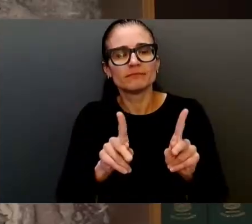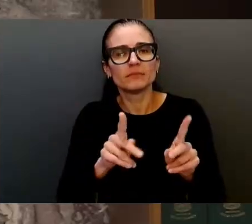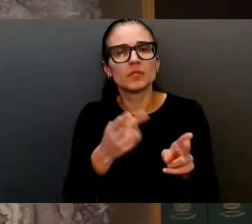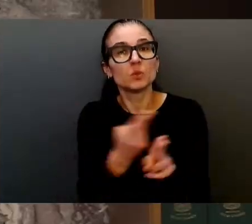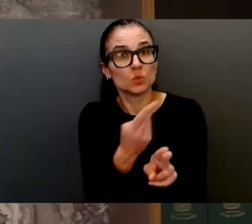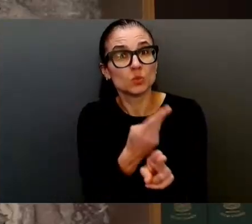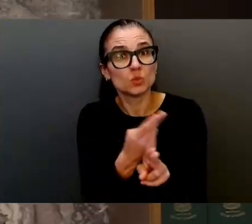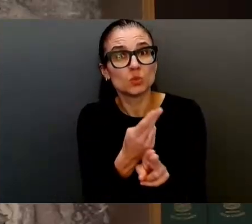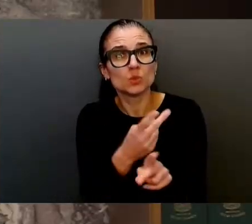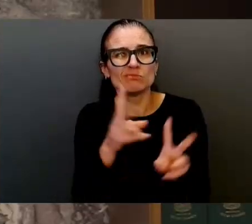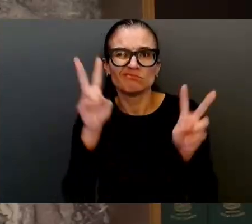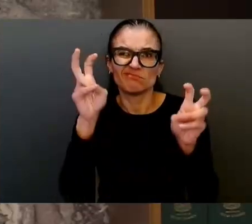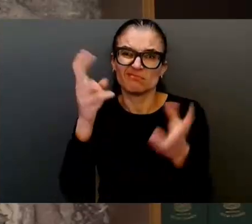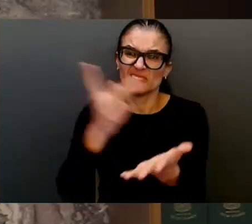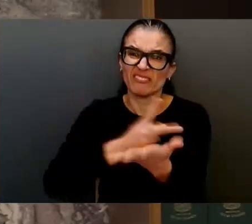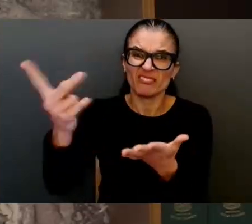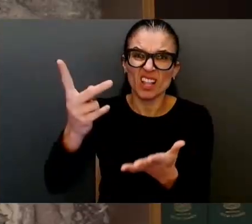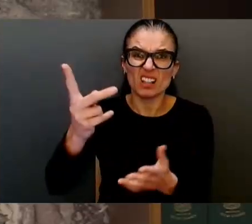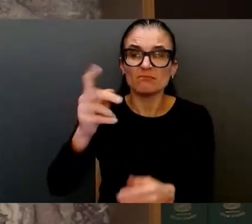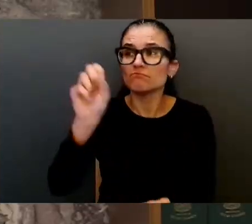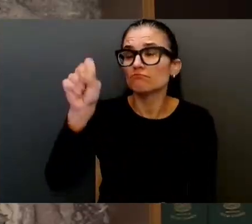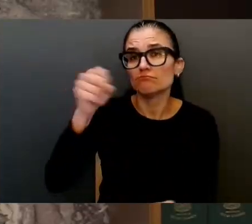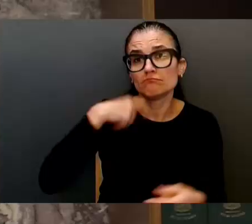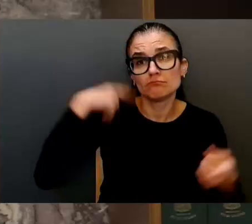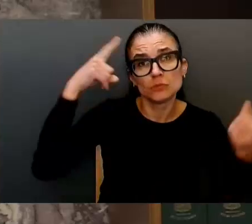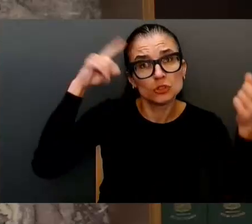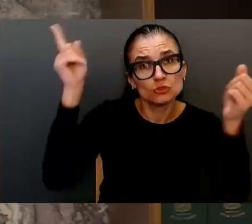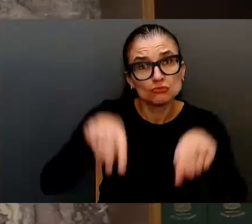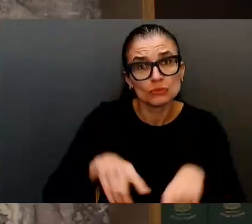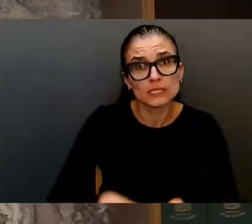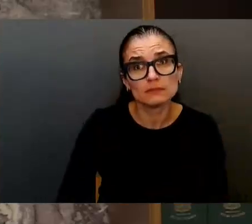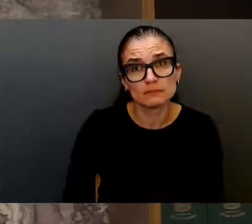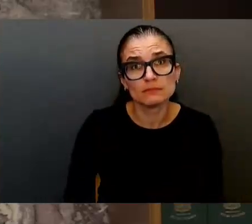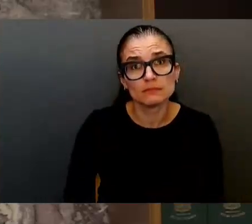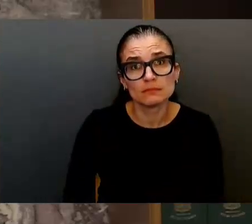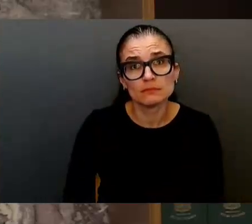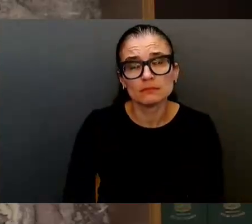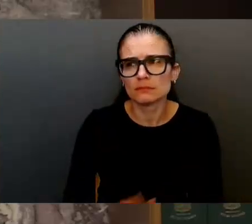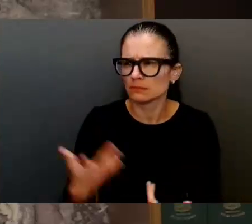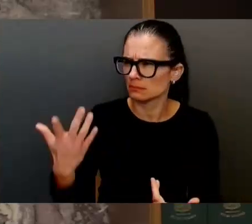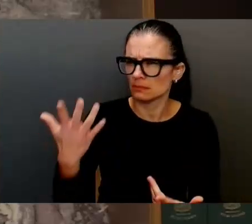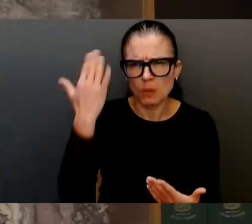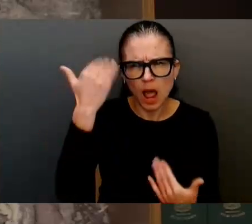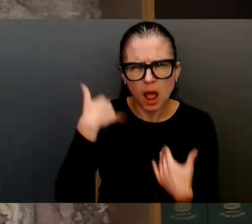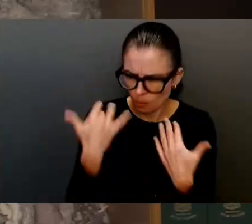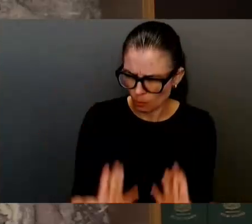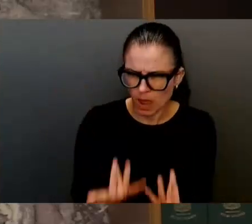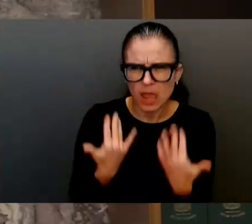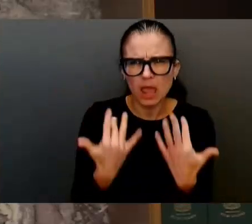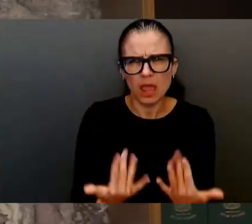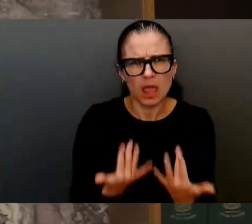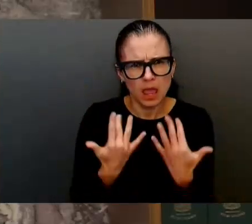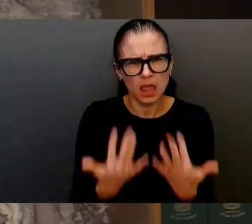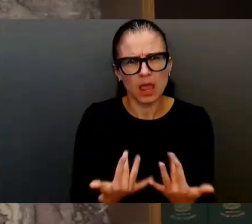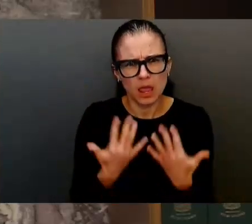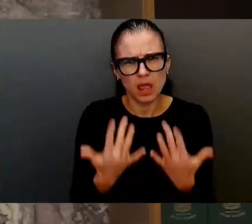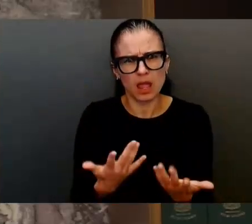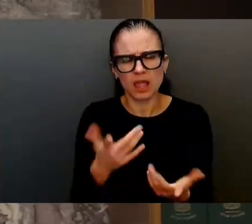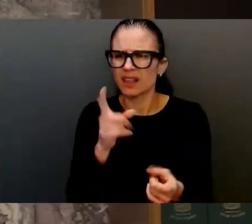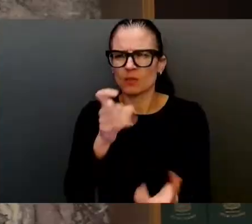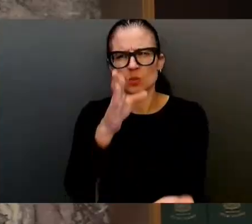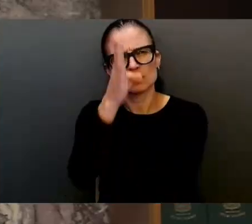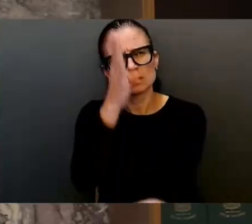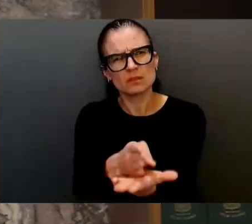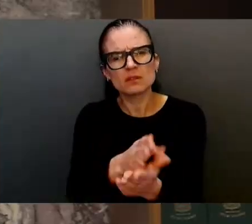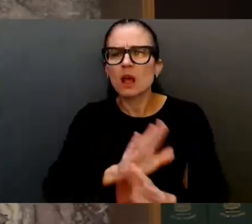So what are we waiting for to end decriminalization and so-called safe supply? What are we waiting